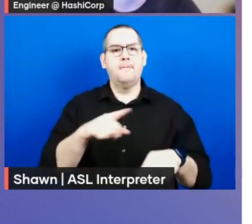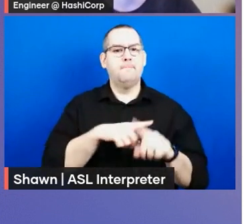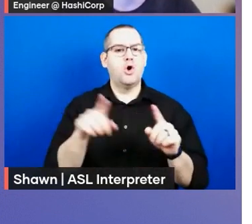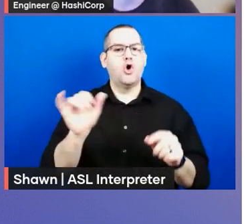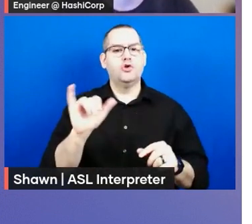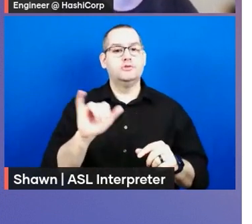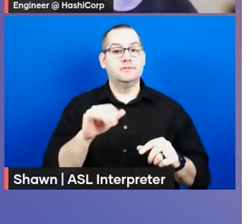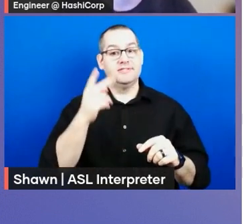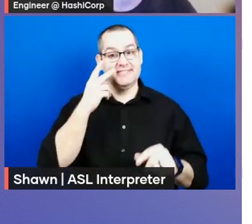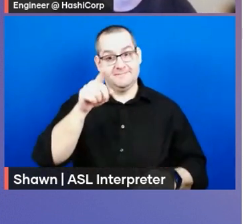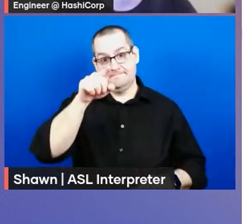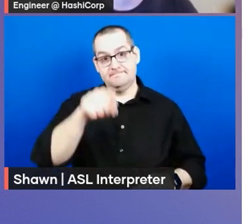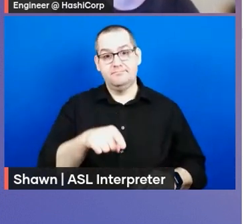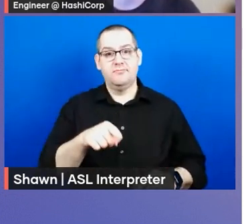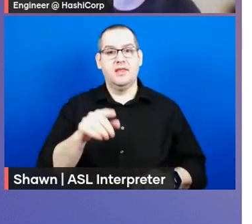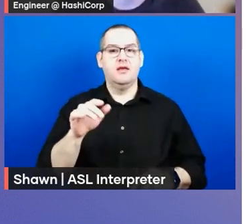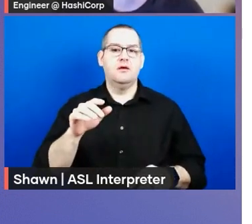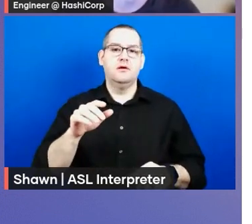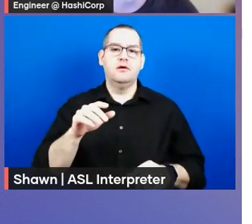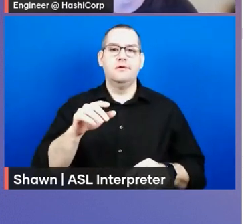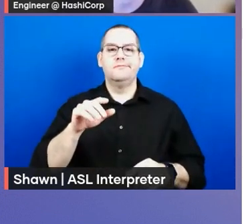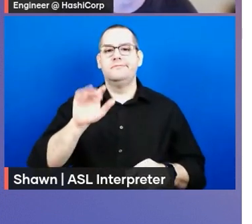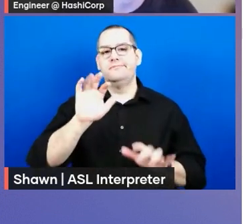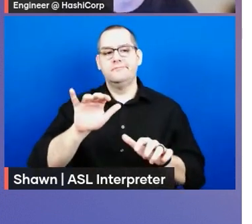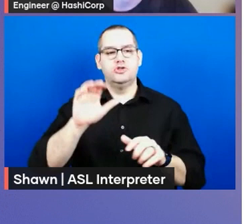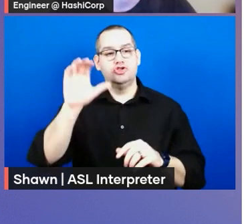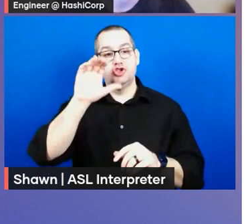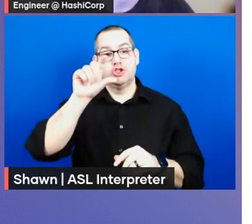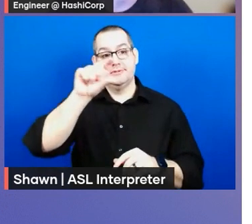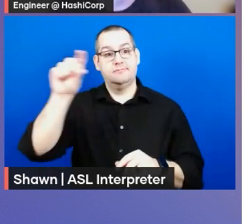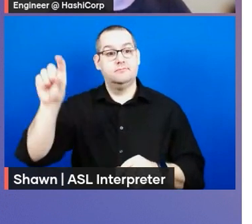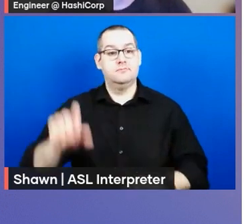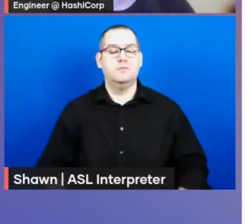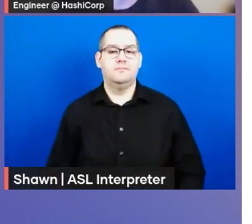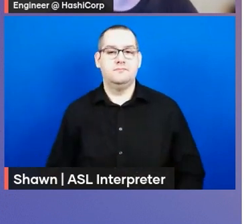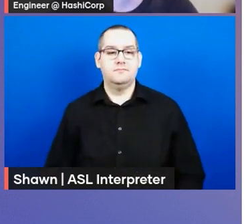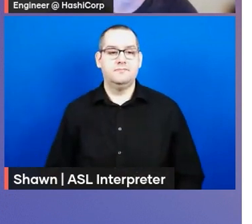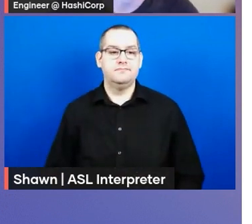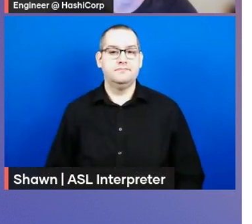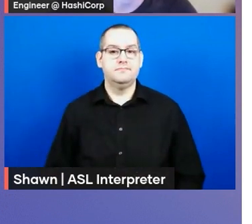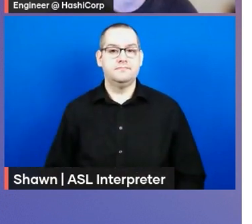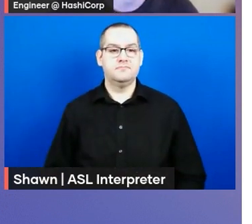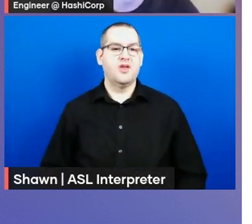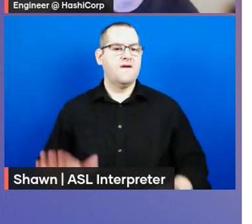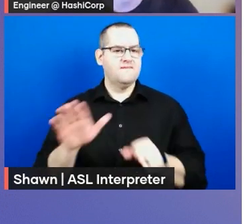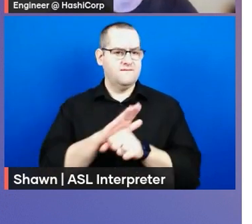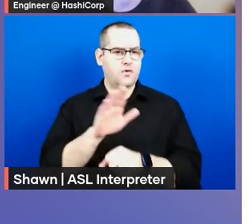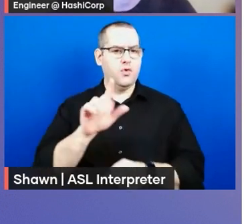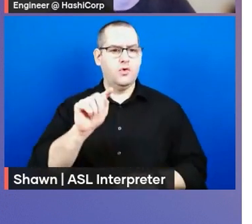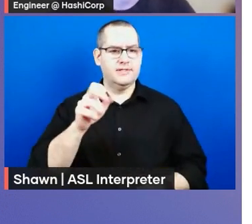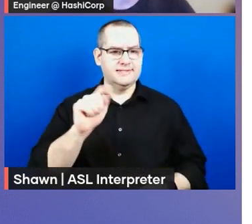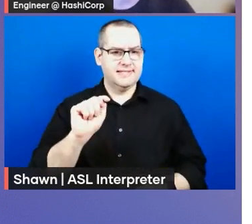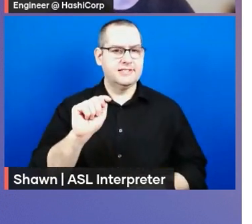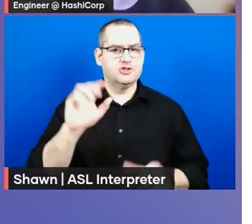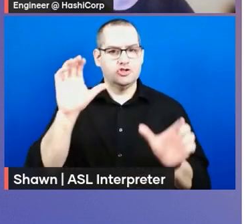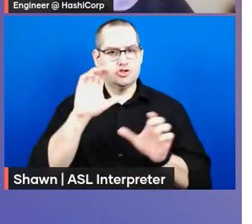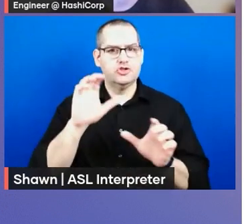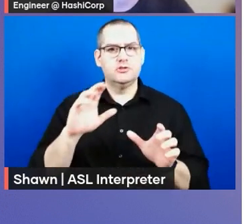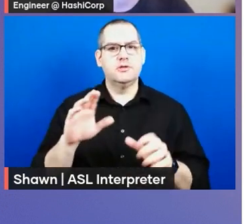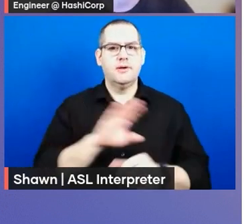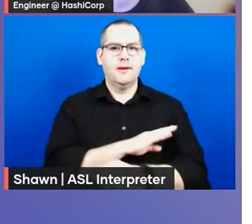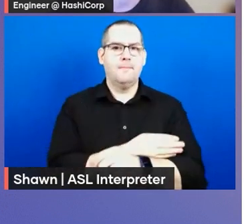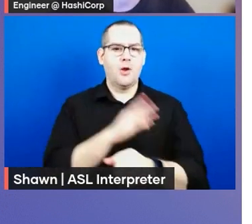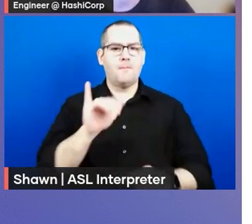also, as you can see in just like all the views, we have our search bar here, which we have a full text search powered by Algolia. So if you were